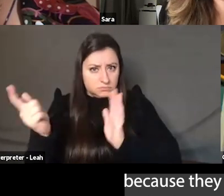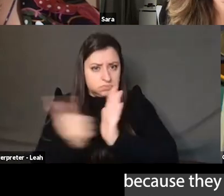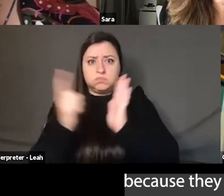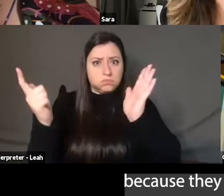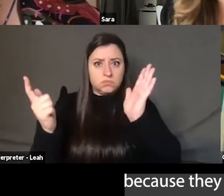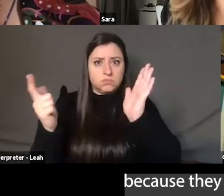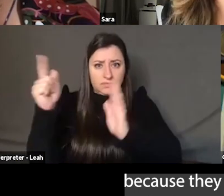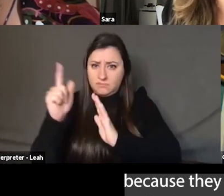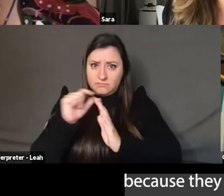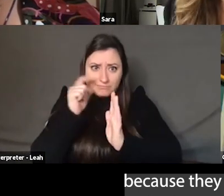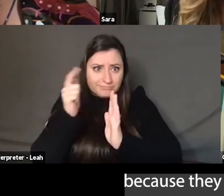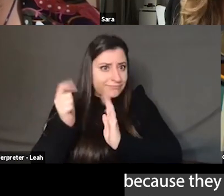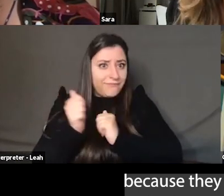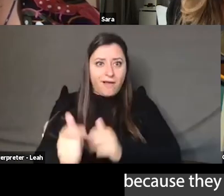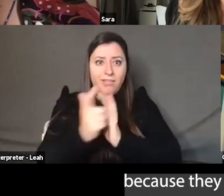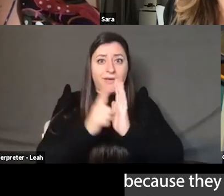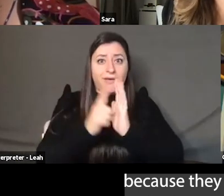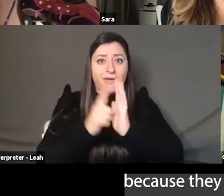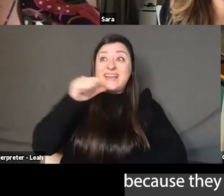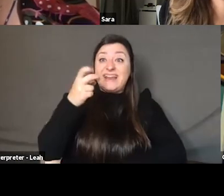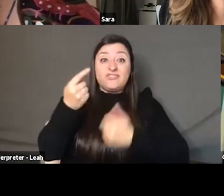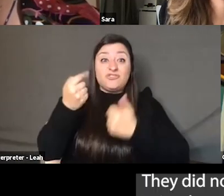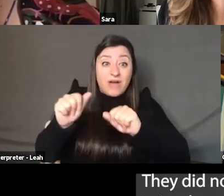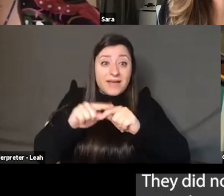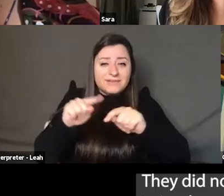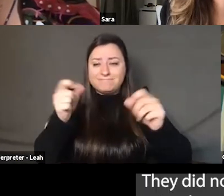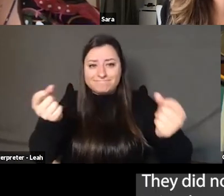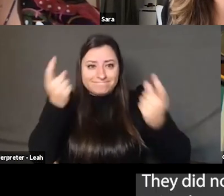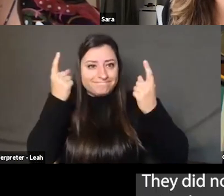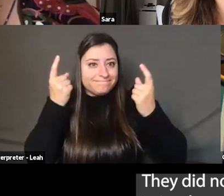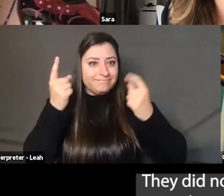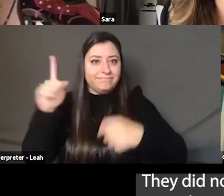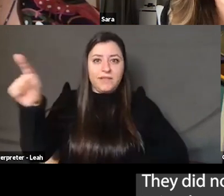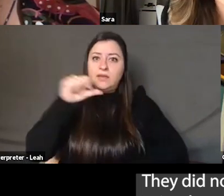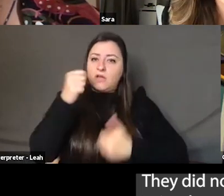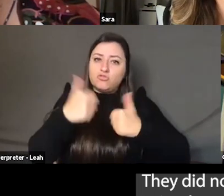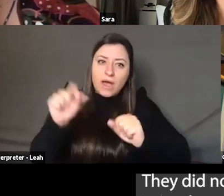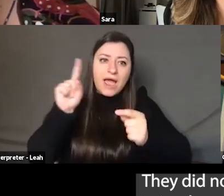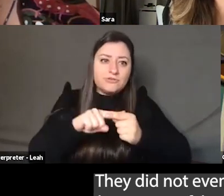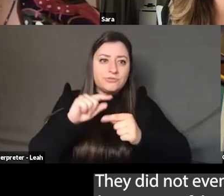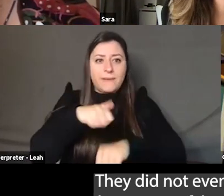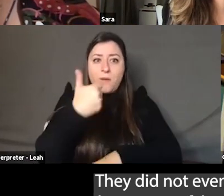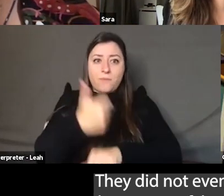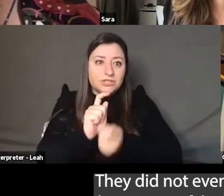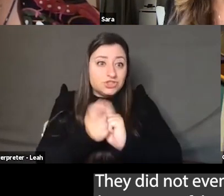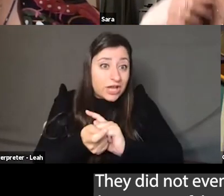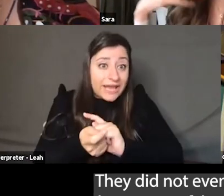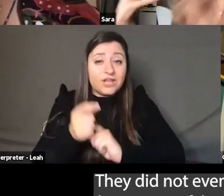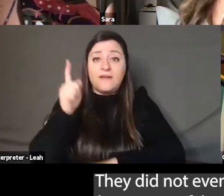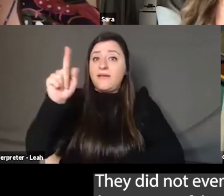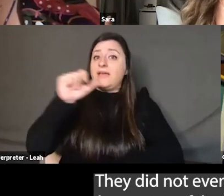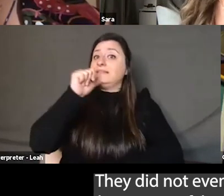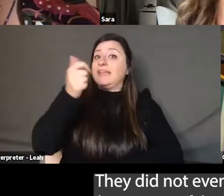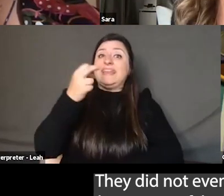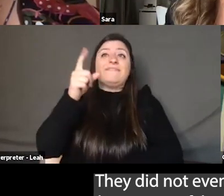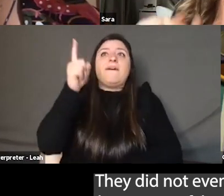not at all try to see eye to eye. They did not even try to implement reforms. They did not even